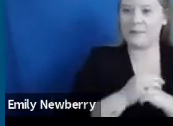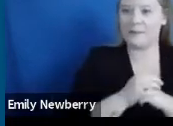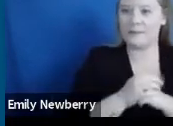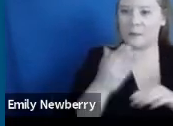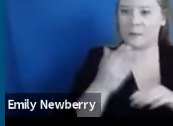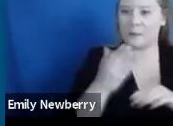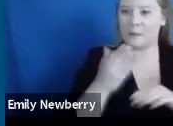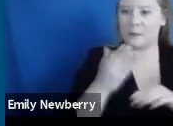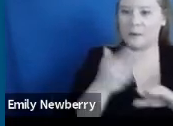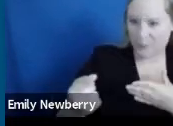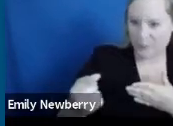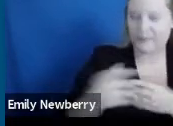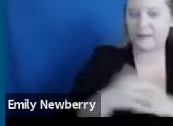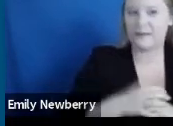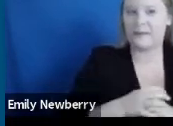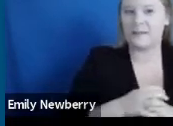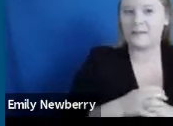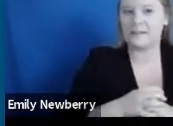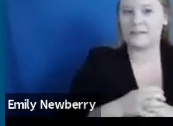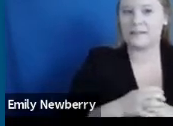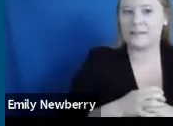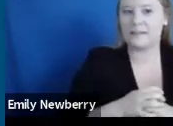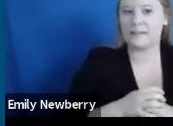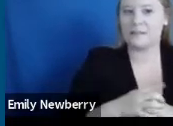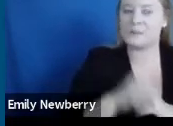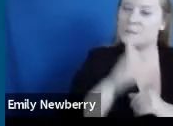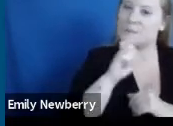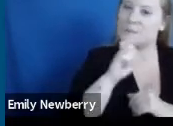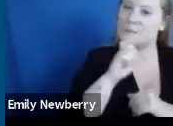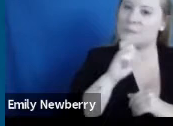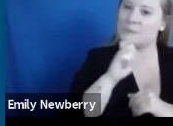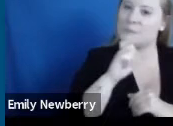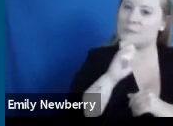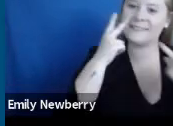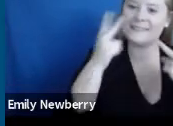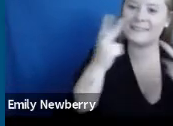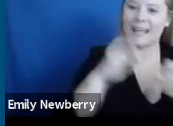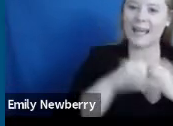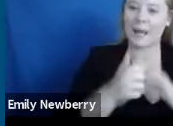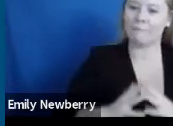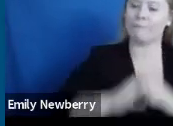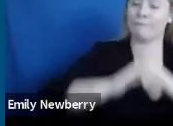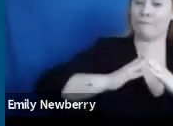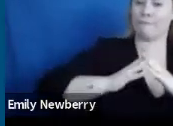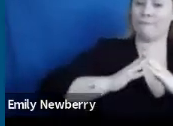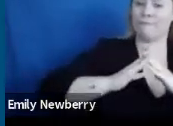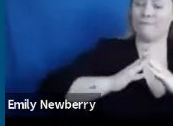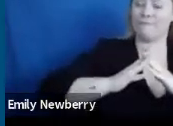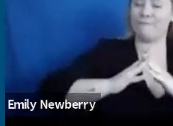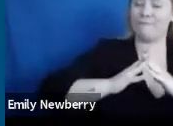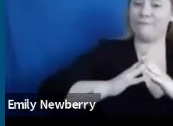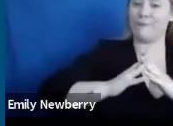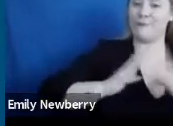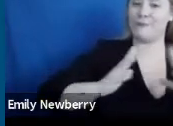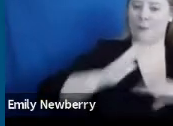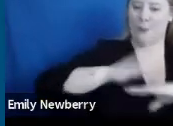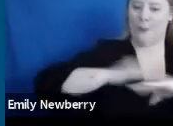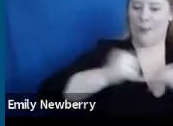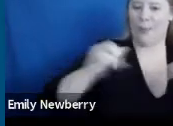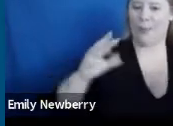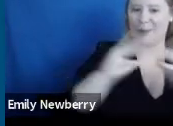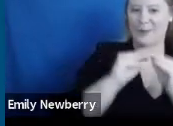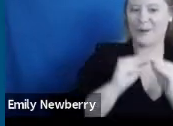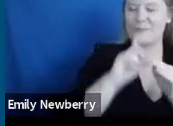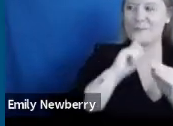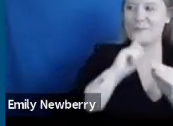it's been quite encouraging to see how we've been able to make this work over a virtual conference. So it's been terrific and